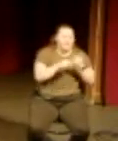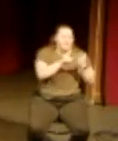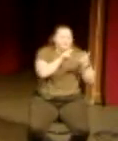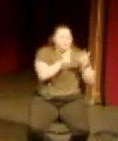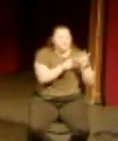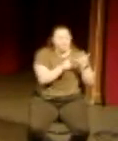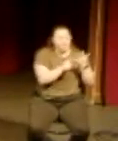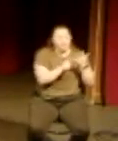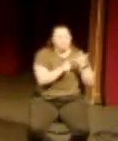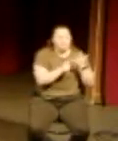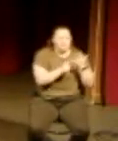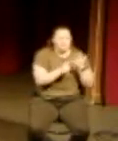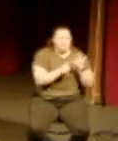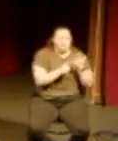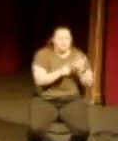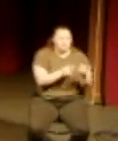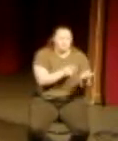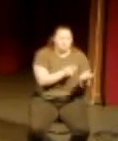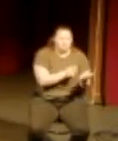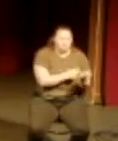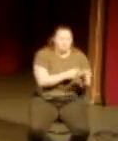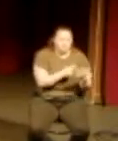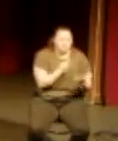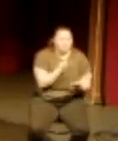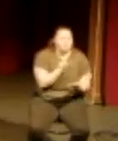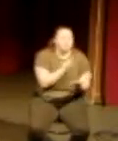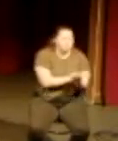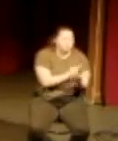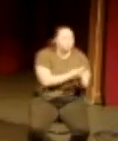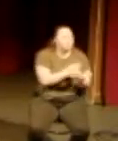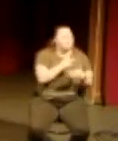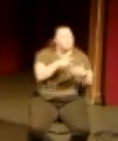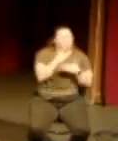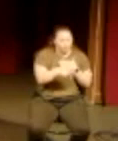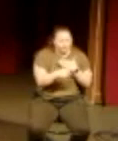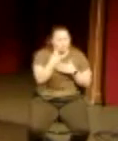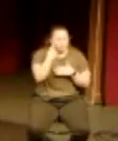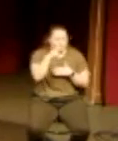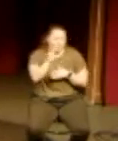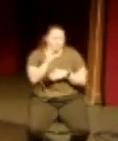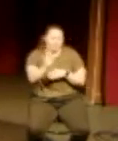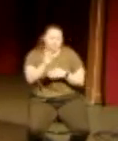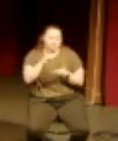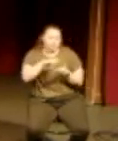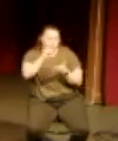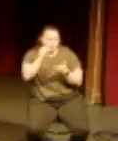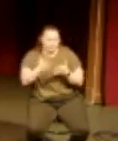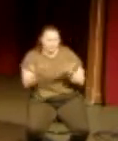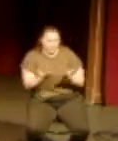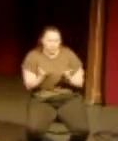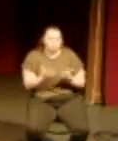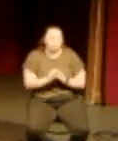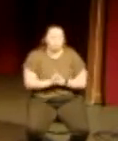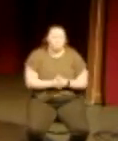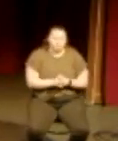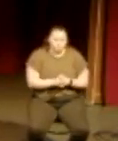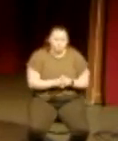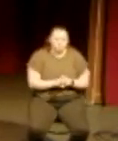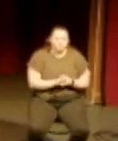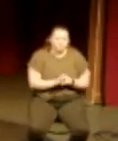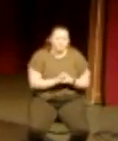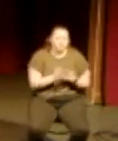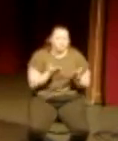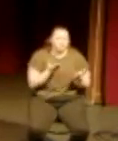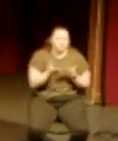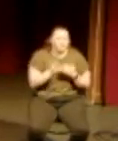master's programs, and they offer general ed courses for their Fresno students here in the South Valley. All told, in 5 years, they've served about